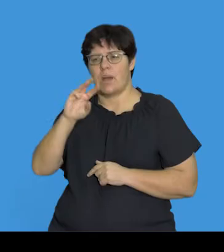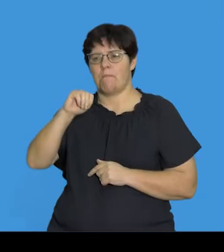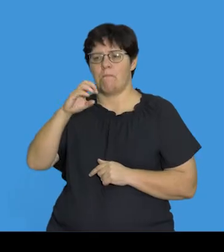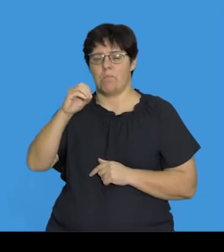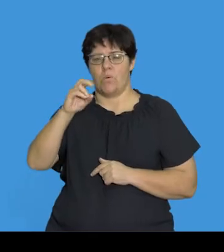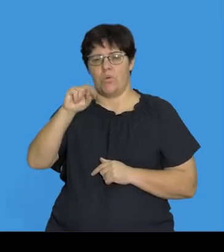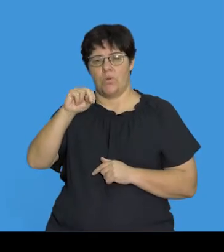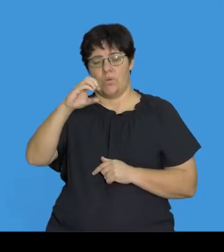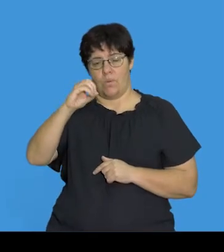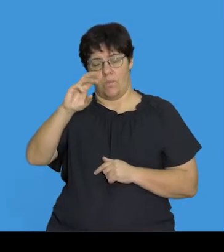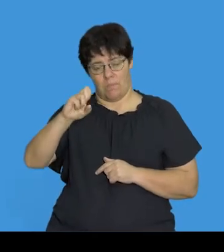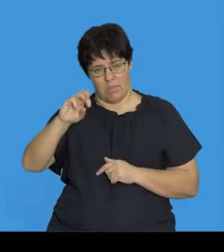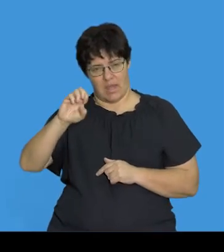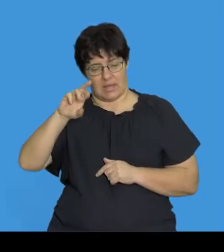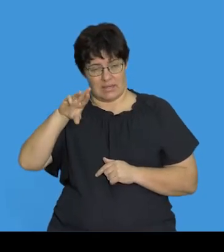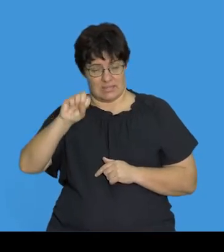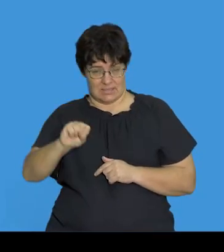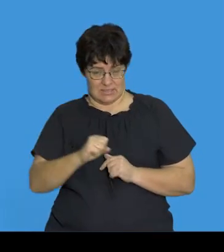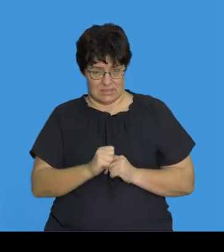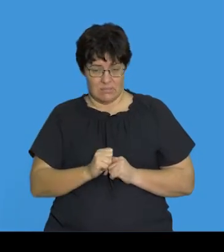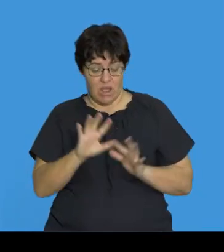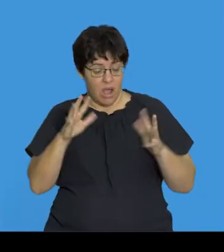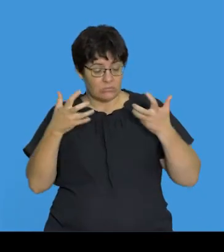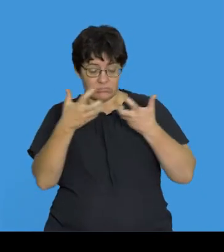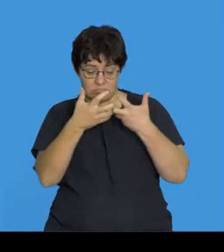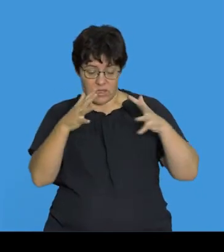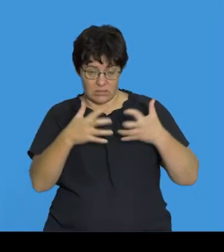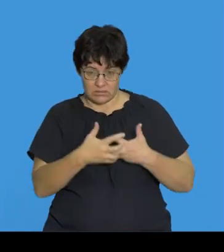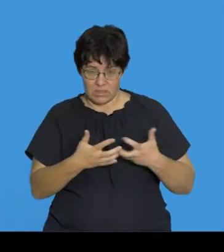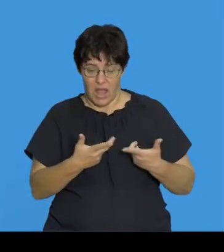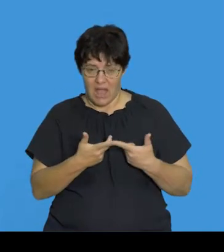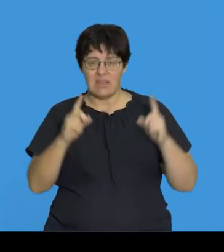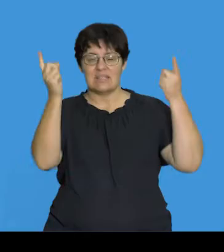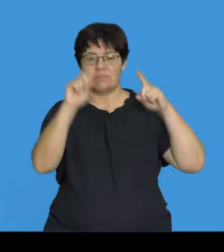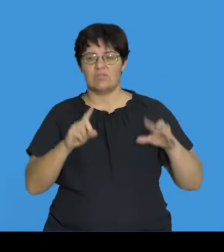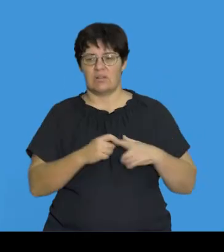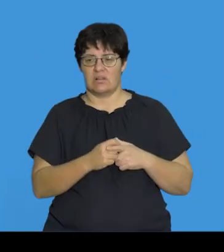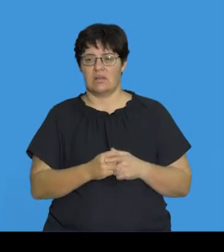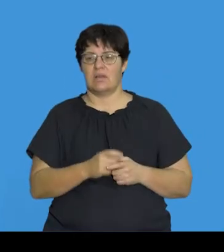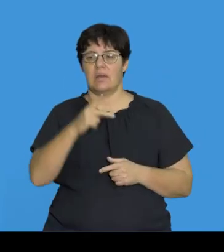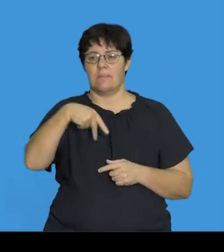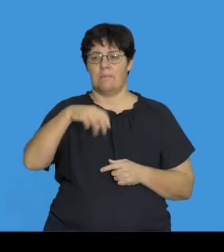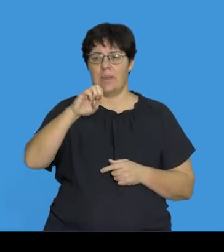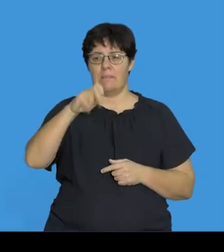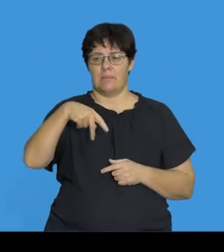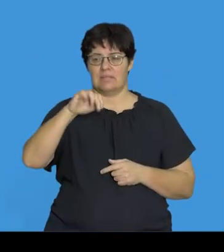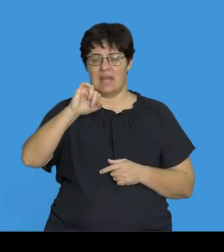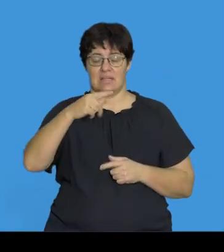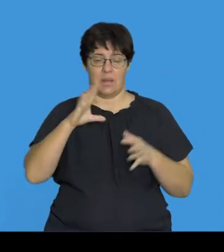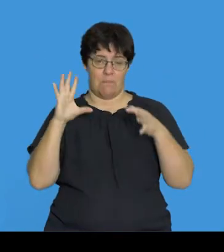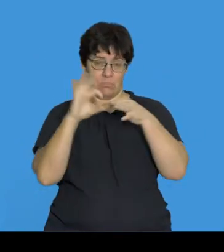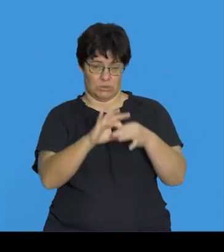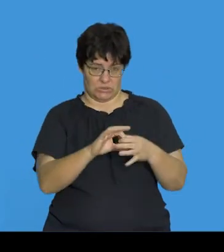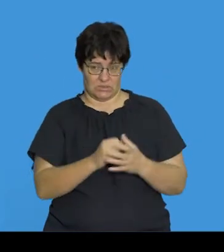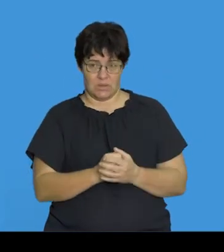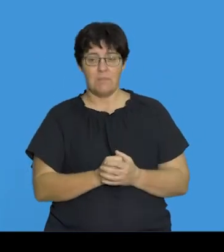are joined together. When we put them together, they're joined together by special bonds called peptide bonds. And these eventually